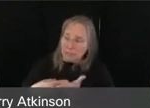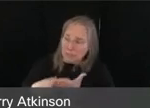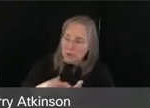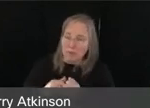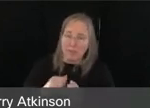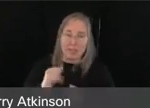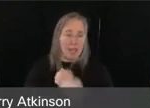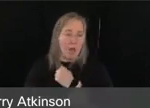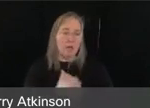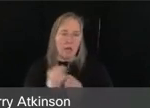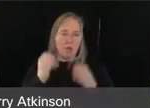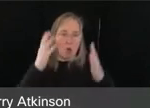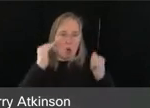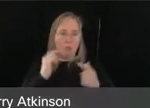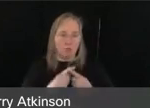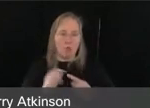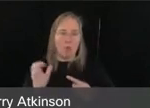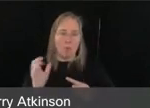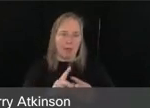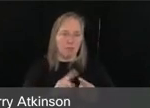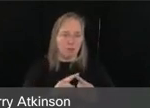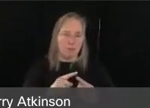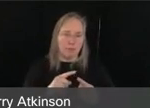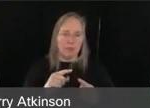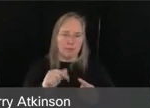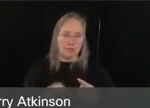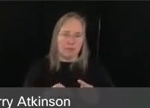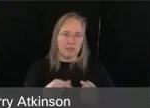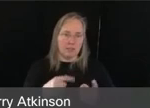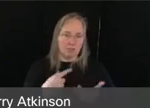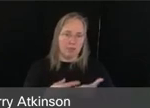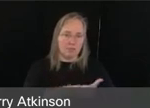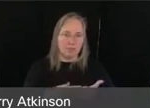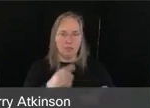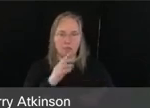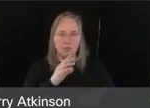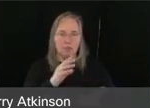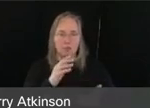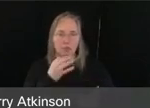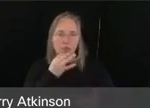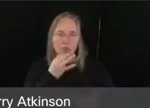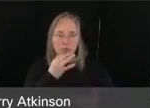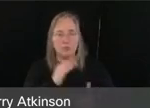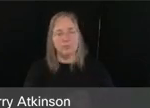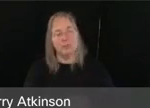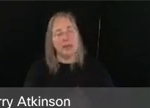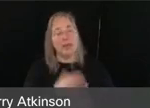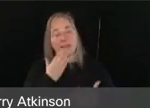hope to get back to this group soon. Thank you so very much.